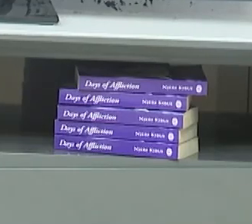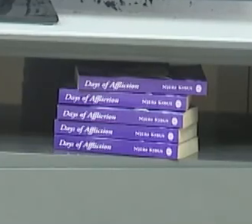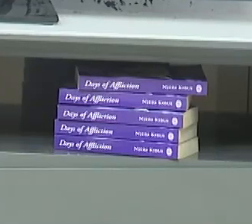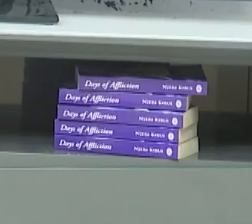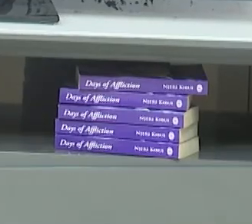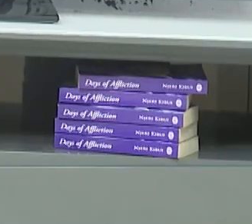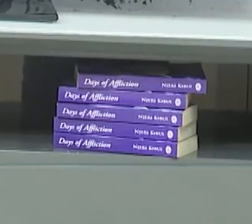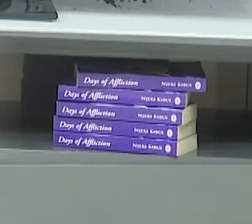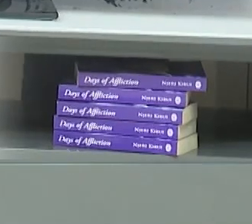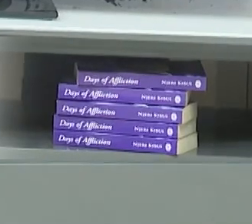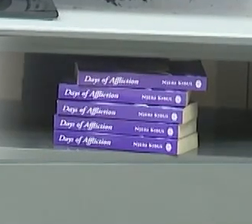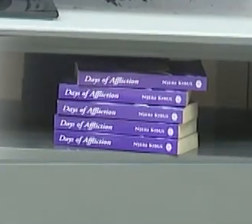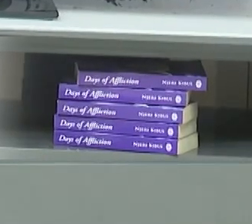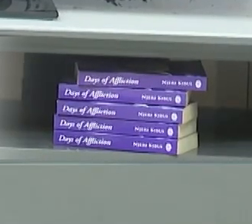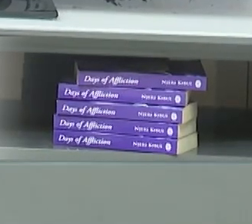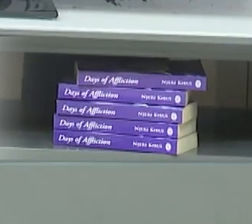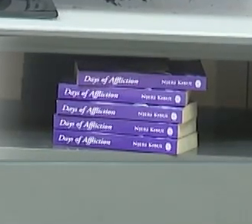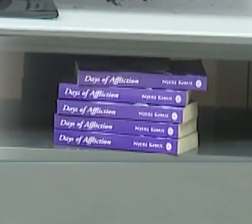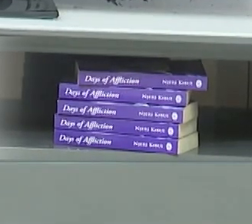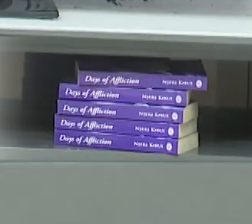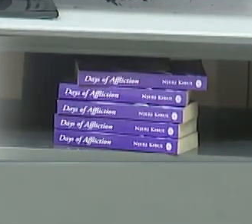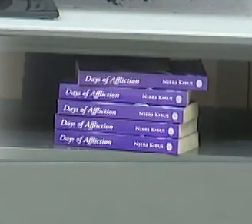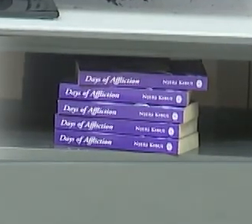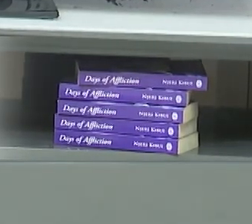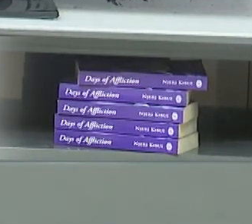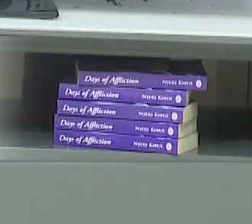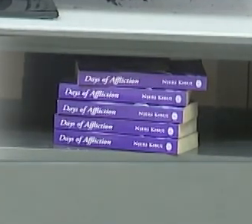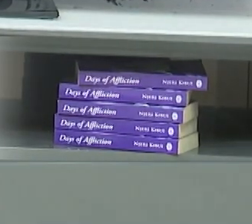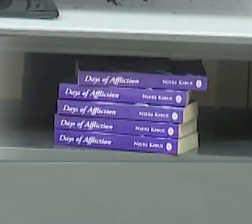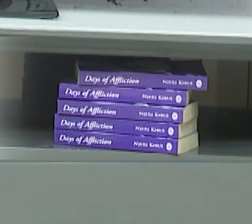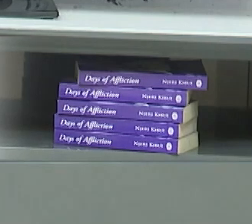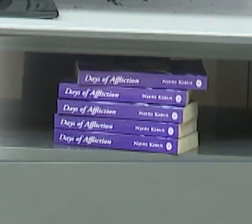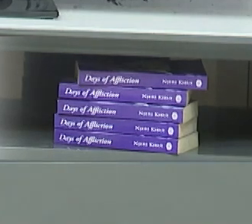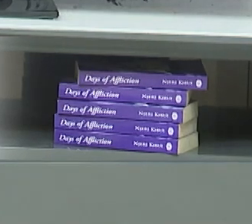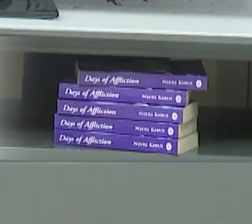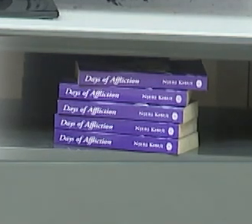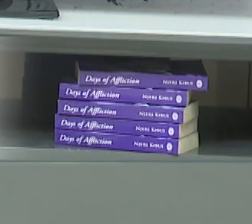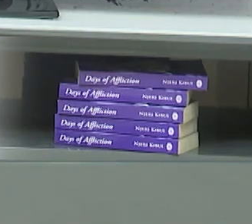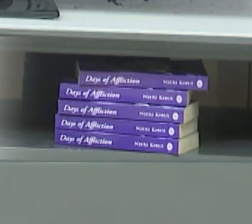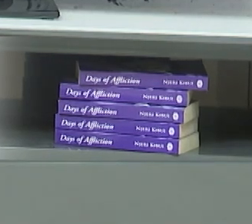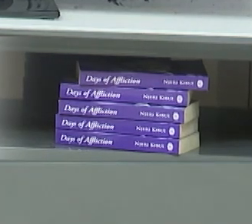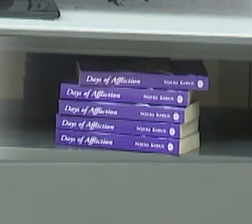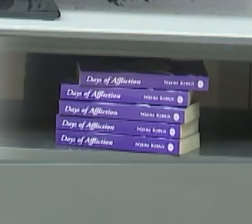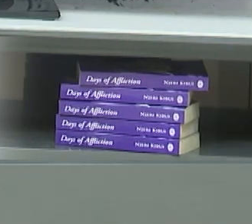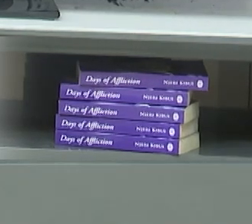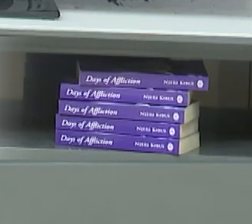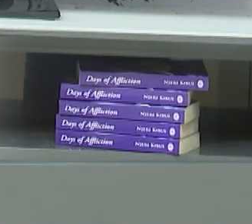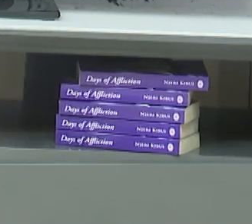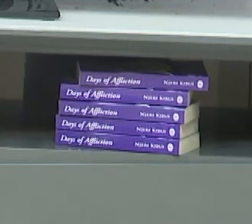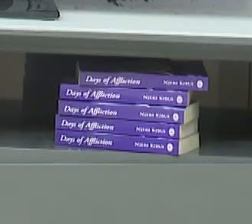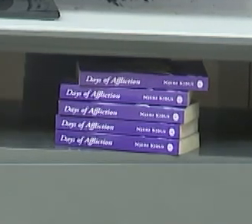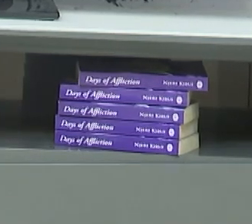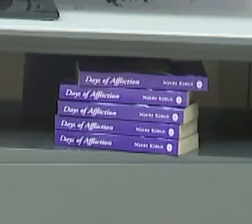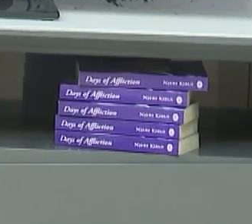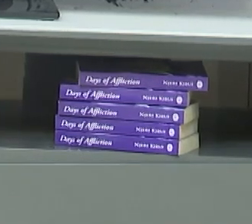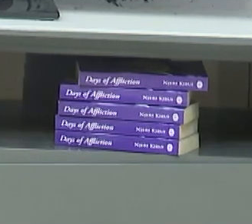for watching this edition. Follow more of these conversations on the MasterCard Foundation YouTube channel and the Young Africa Works Facebook page. My name is Moses